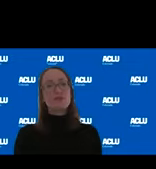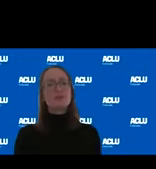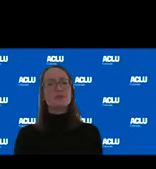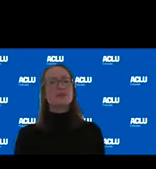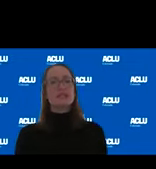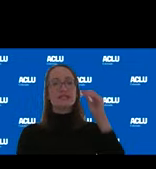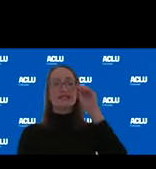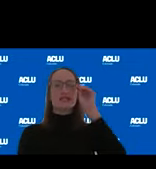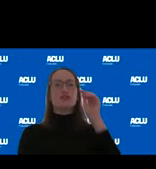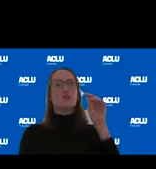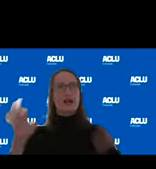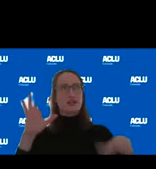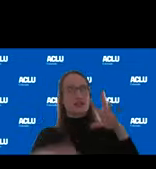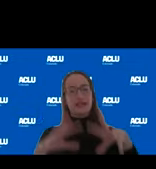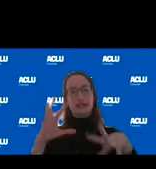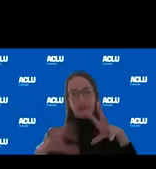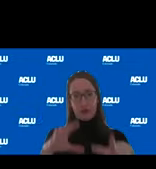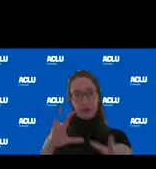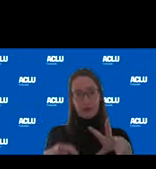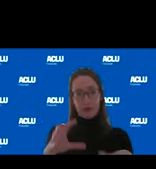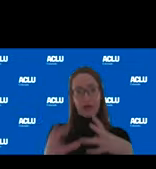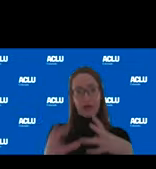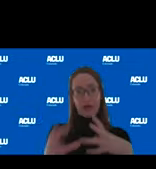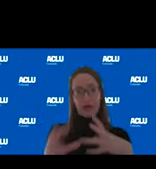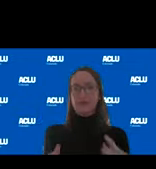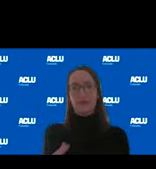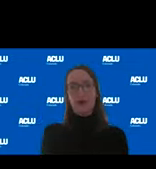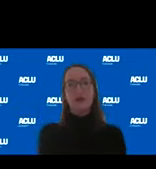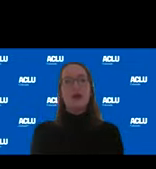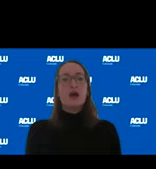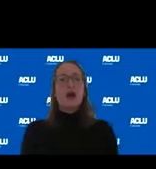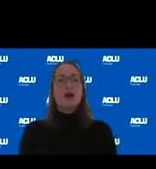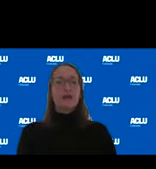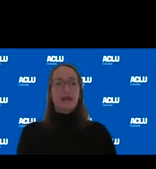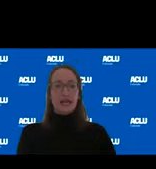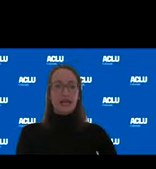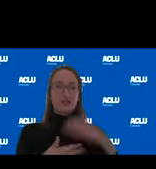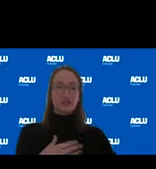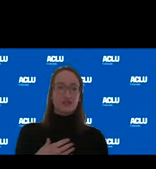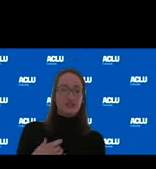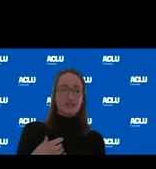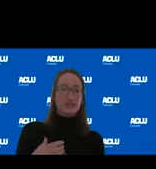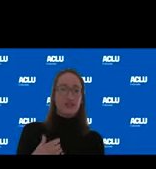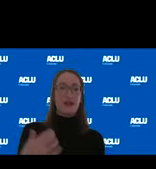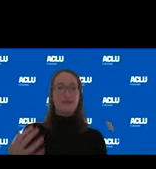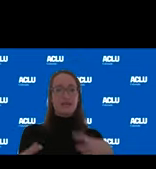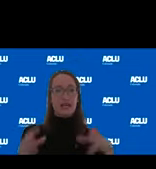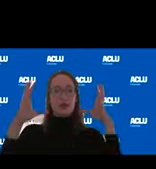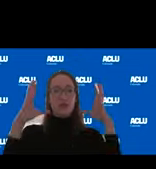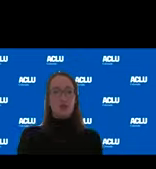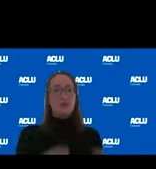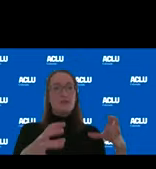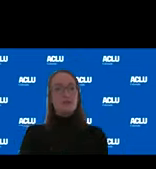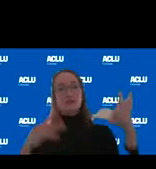Voter suppression is the intentional blockage to make it difficult for you to exercise that right. And like I had just previously said, every time a